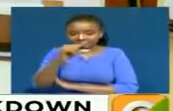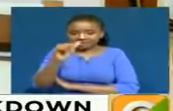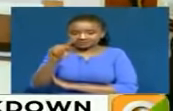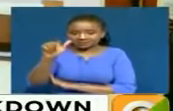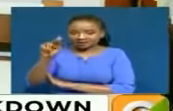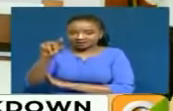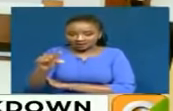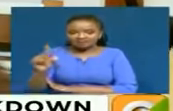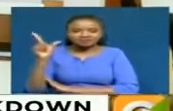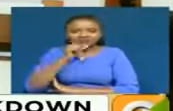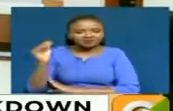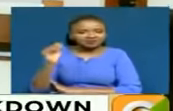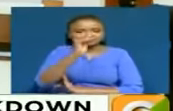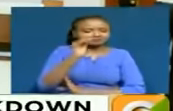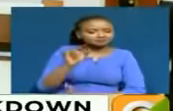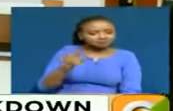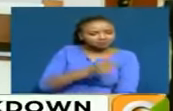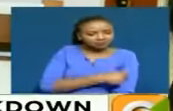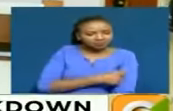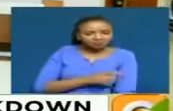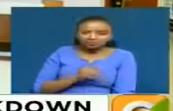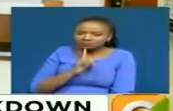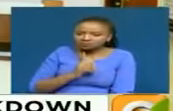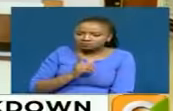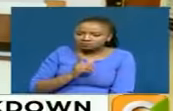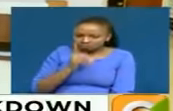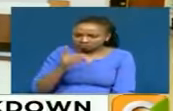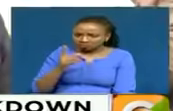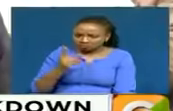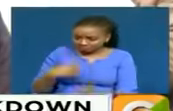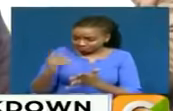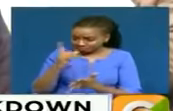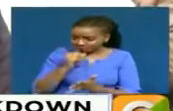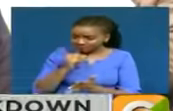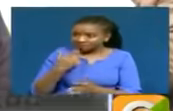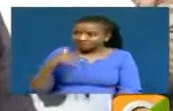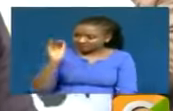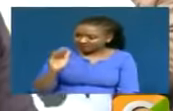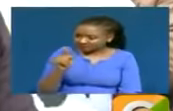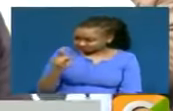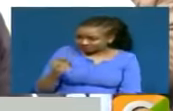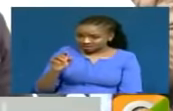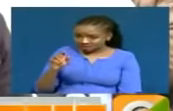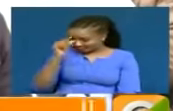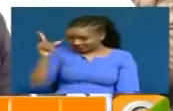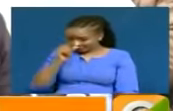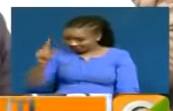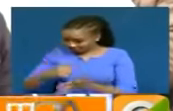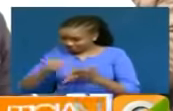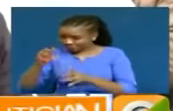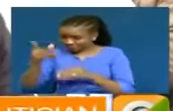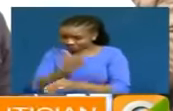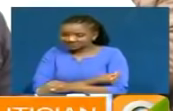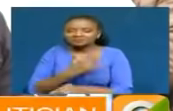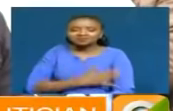he asked a hospital that was authorized by the government to administer the vaccine. Andi kauliza kwa hisani yao, juu umempatiwa hizo